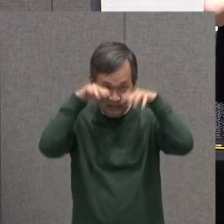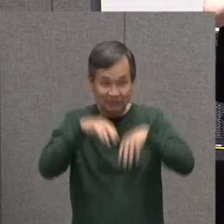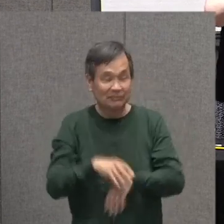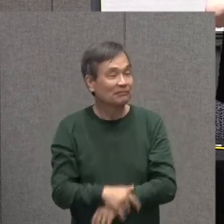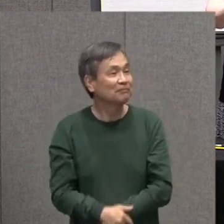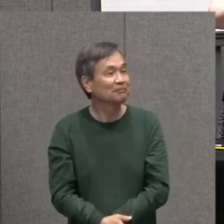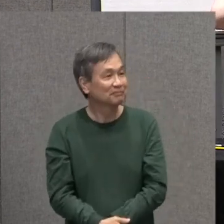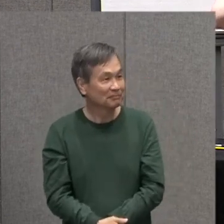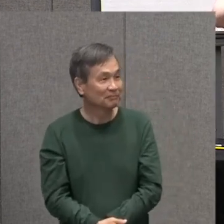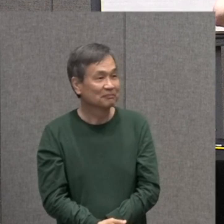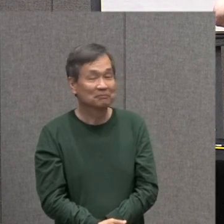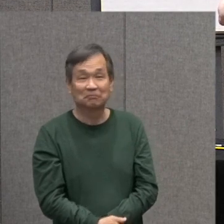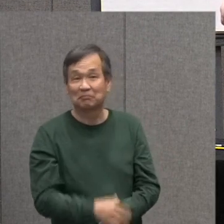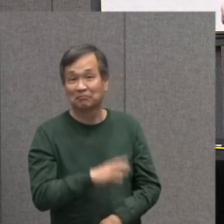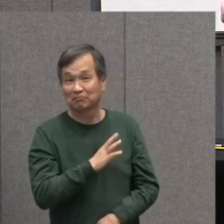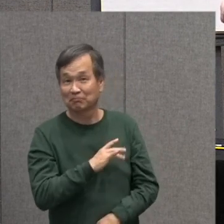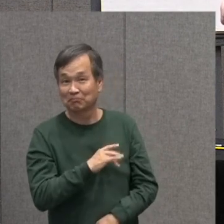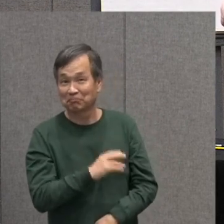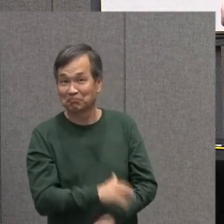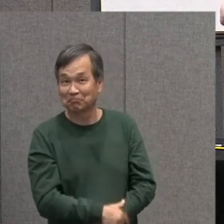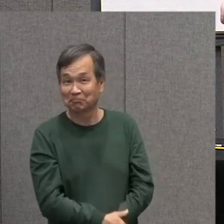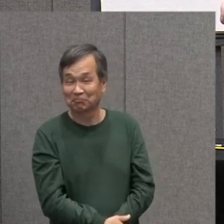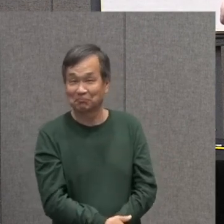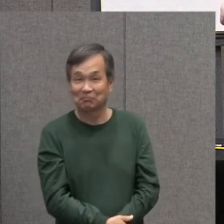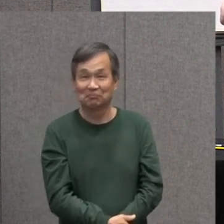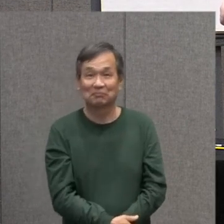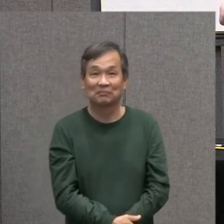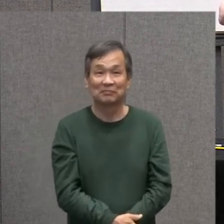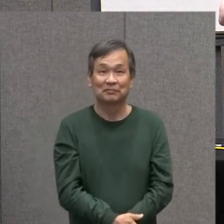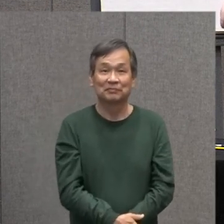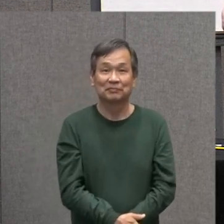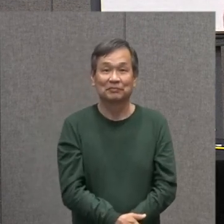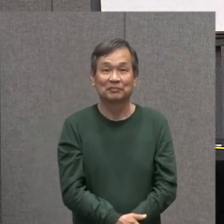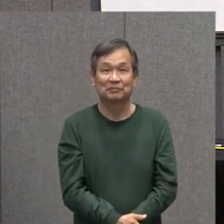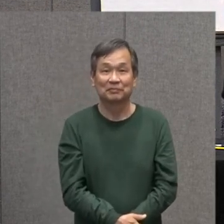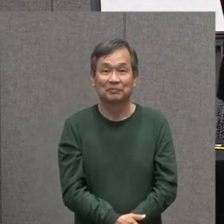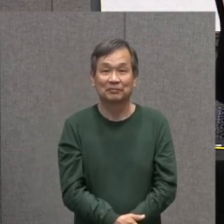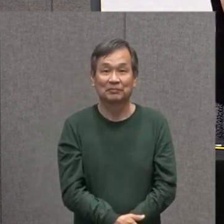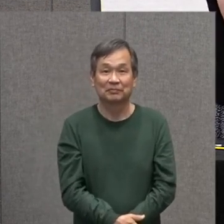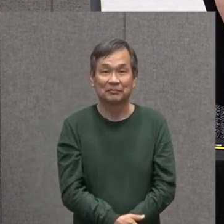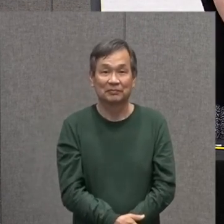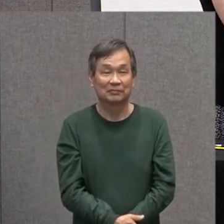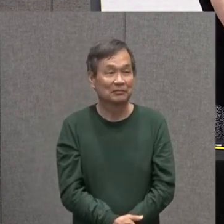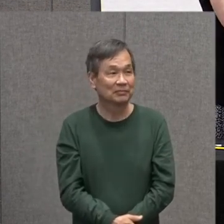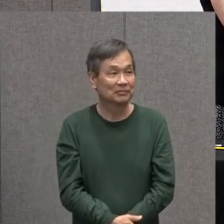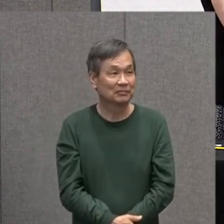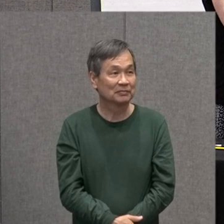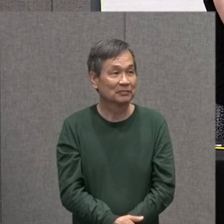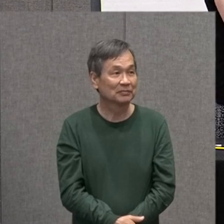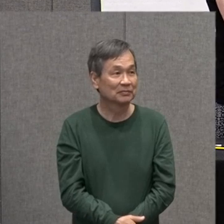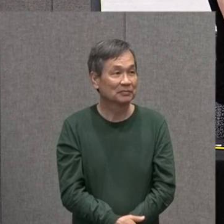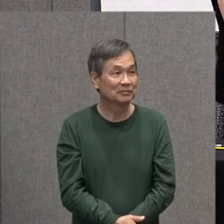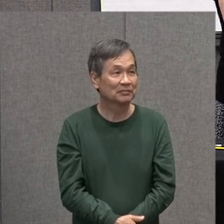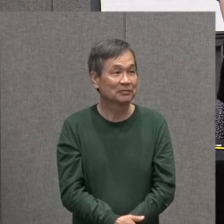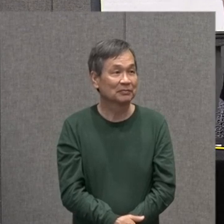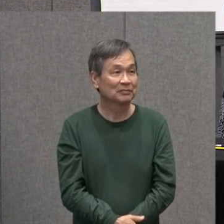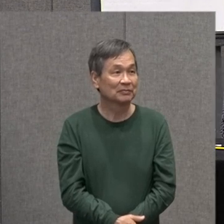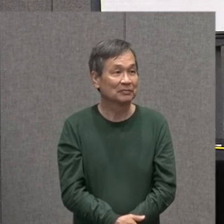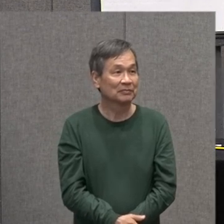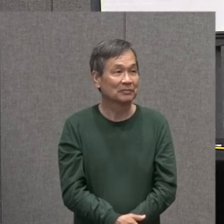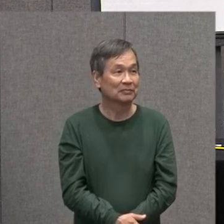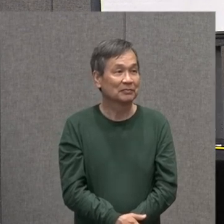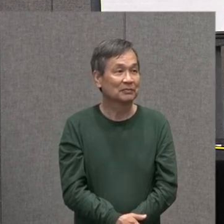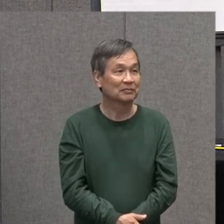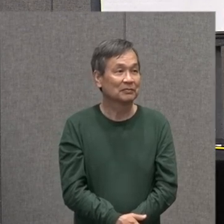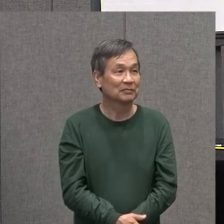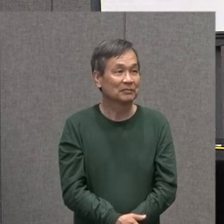I'm impressed. I'm going to curl them some more, too. I think I am going to put mine in the back of my hat so I have a little